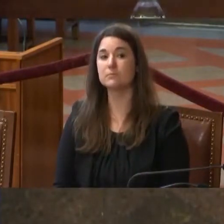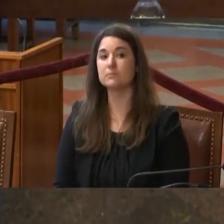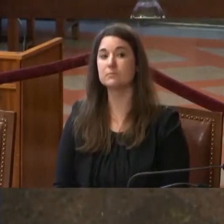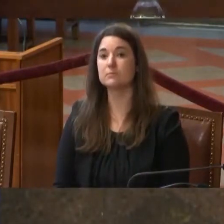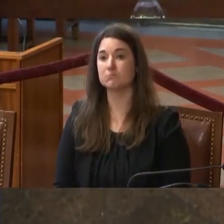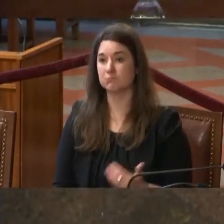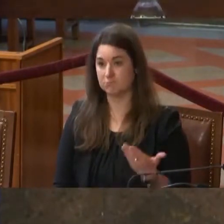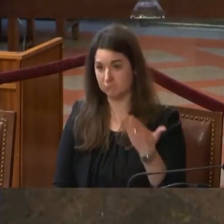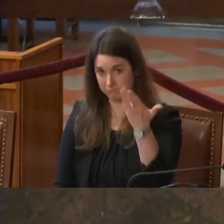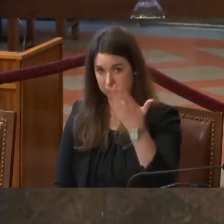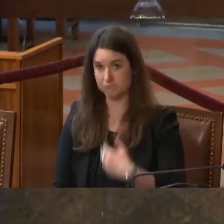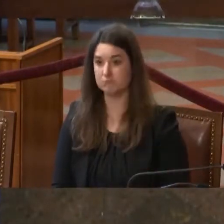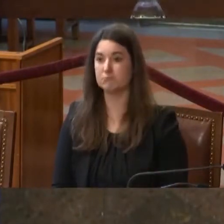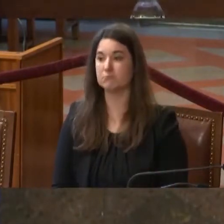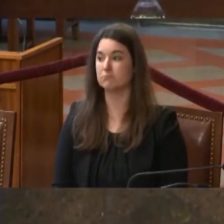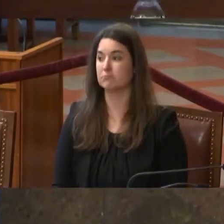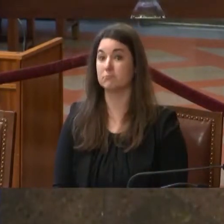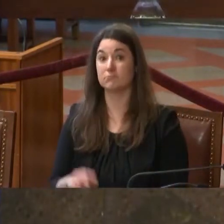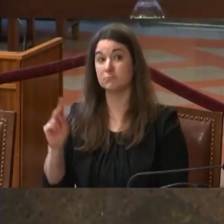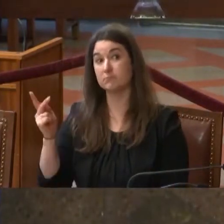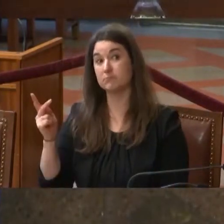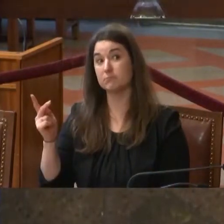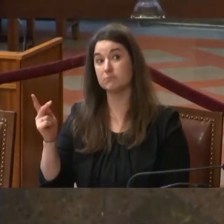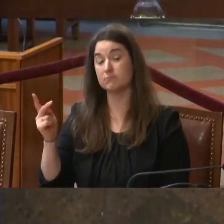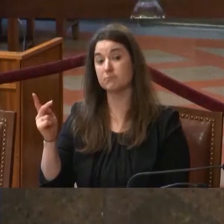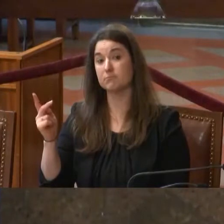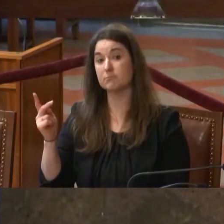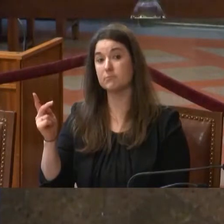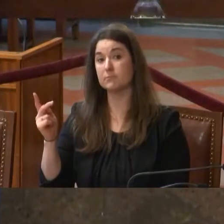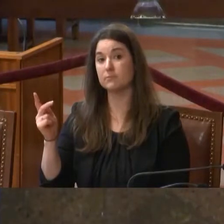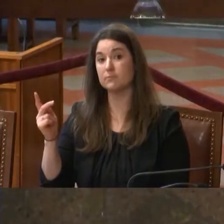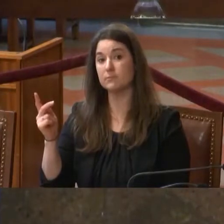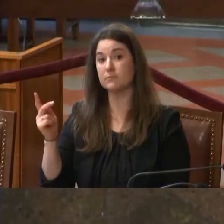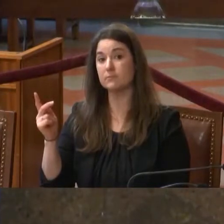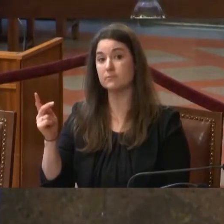So moved. Second.